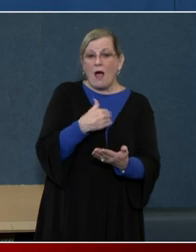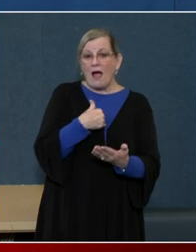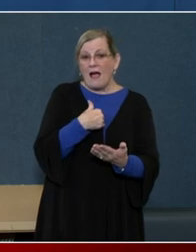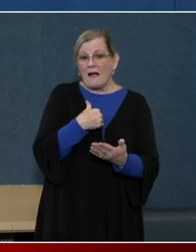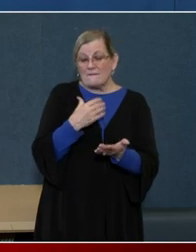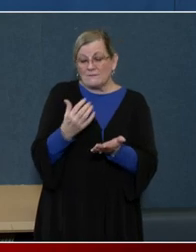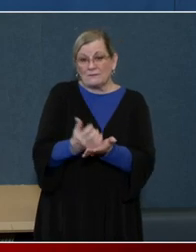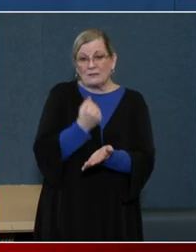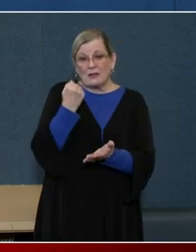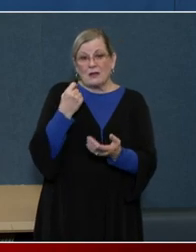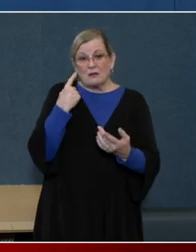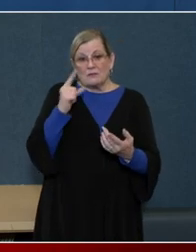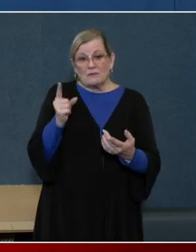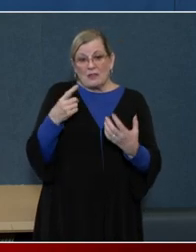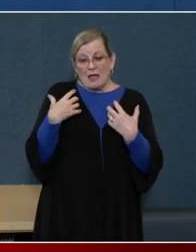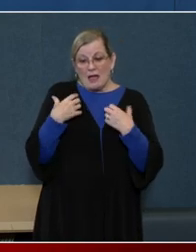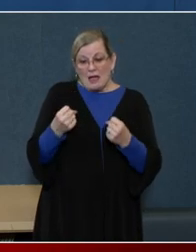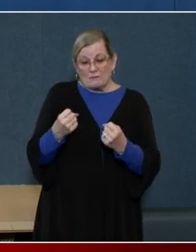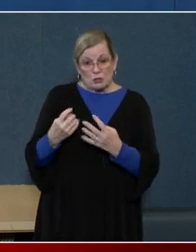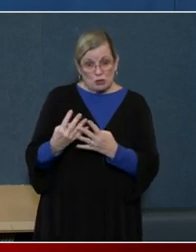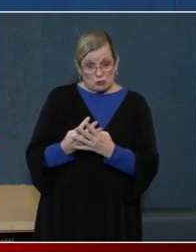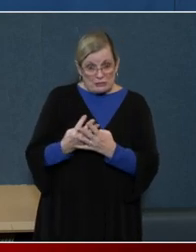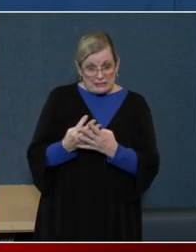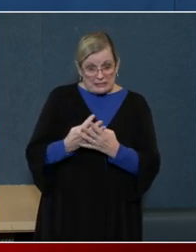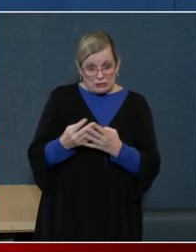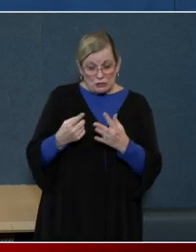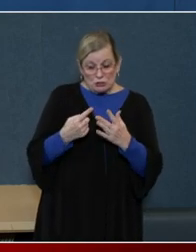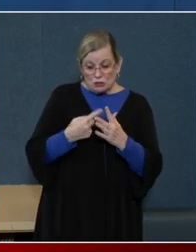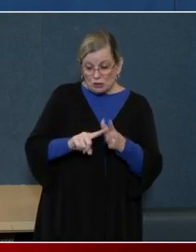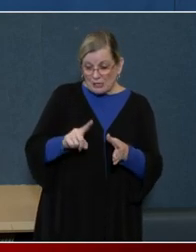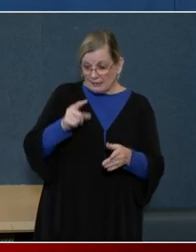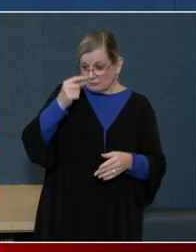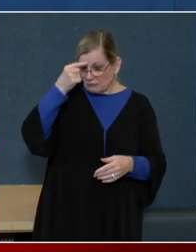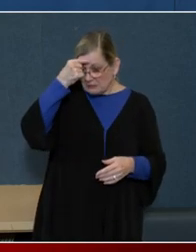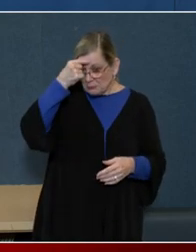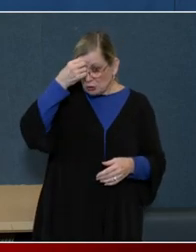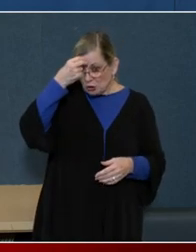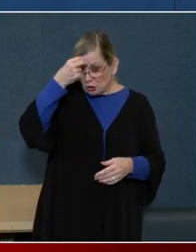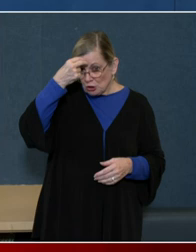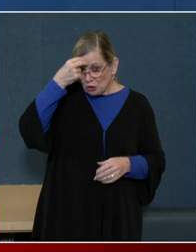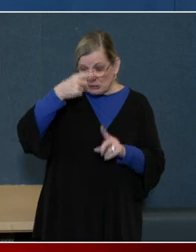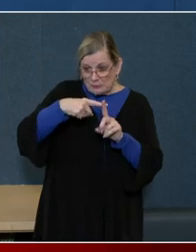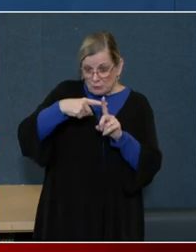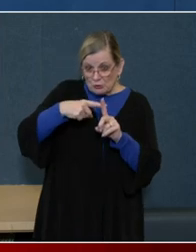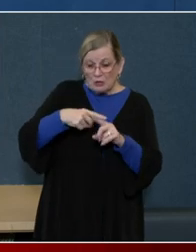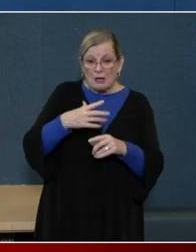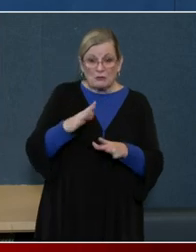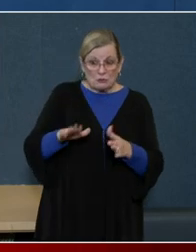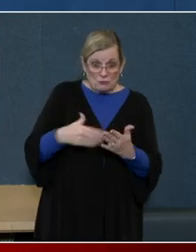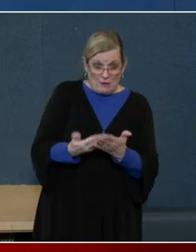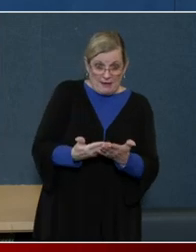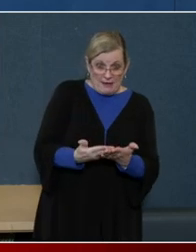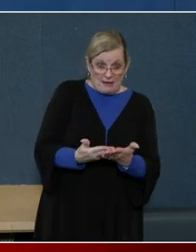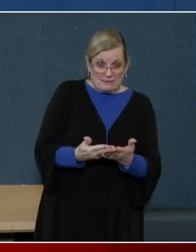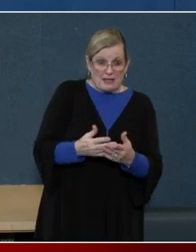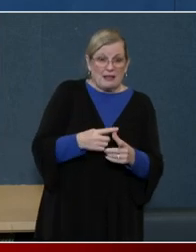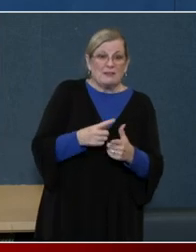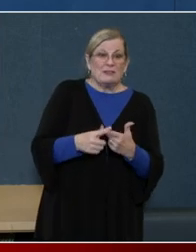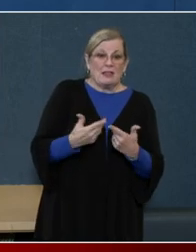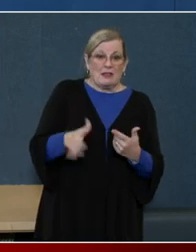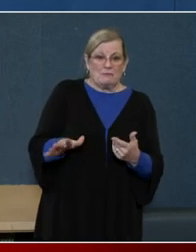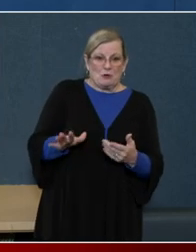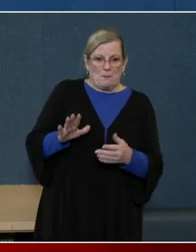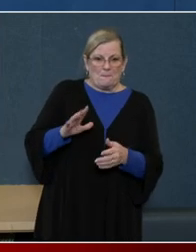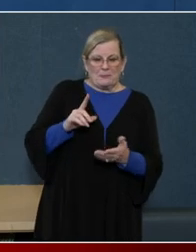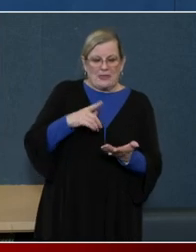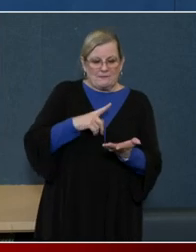temperature check. We also are providing spaces for students to use sanitizers for hands and also